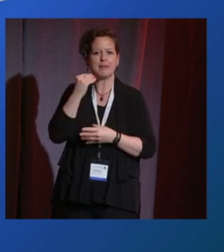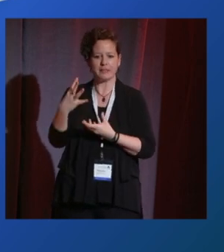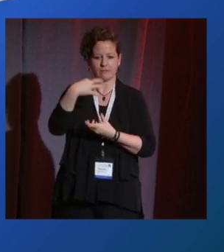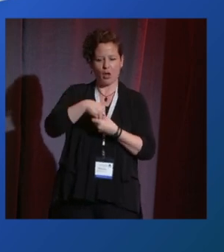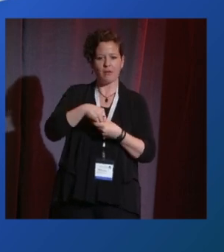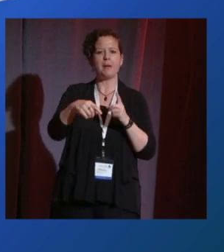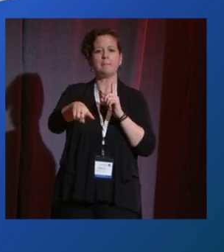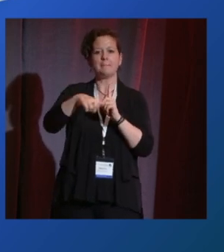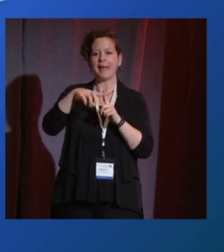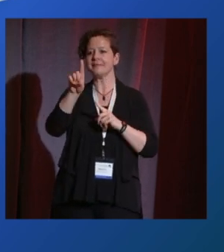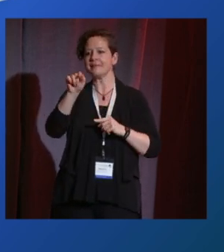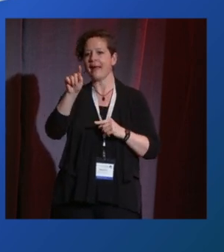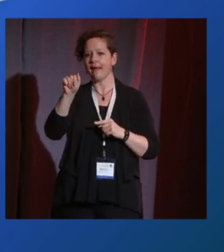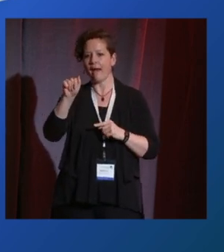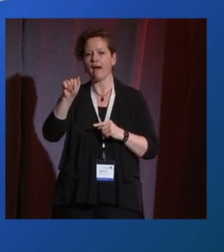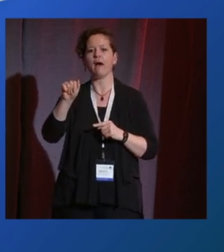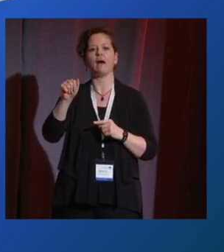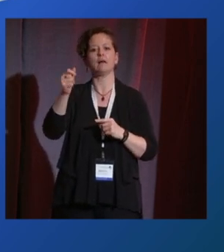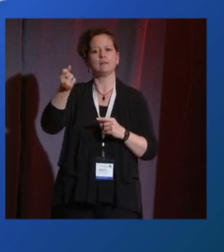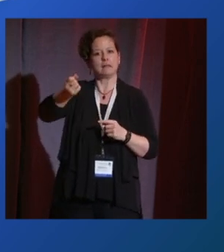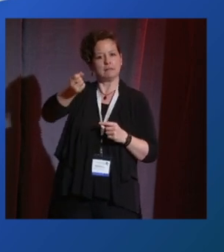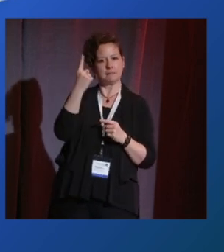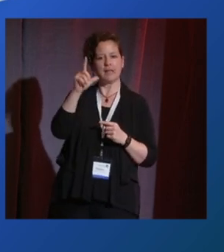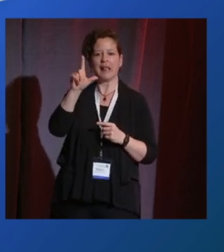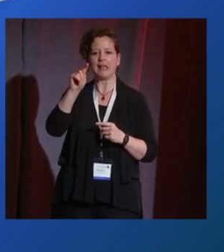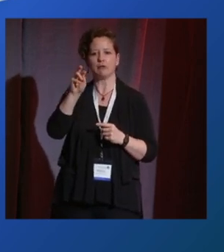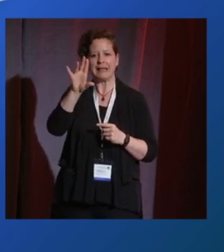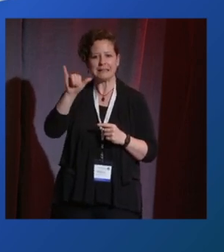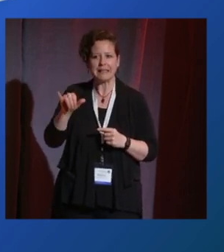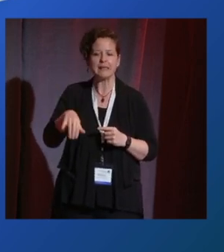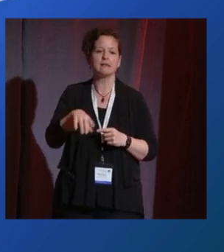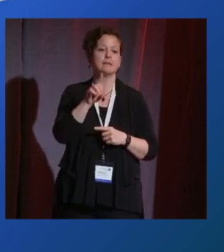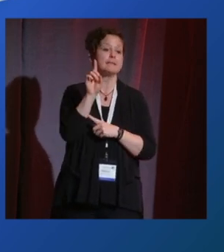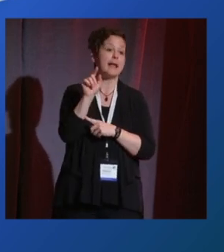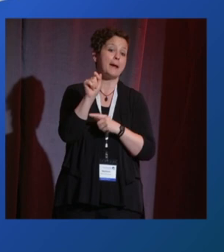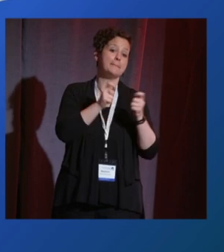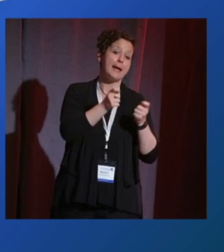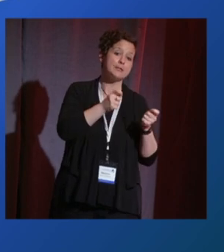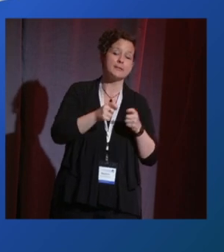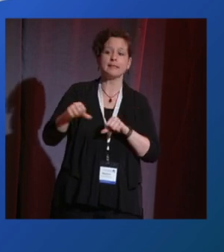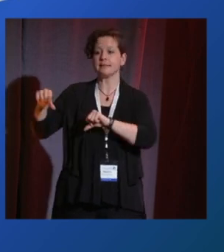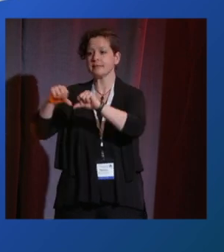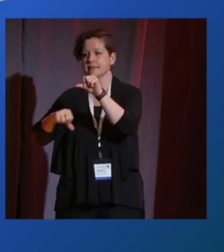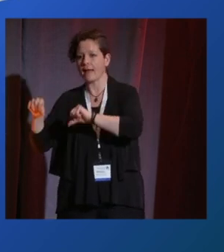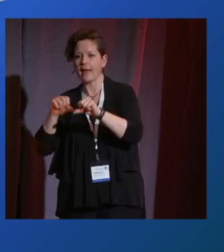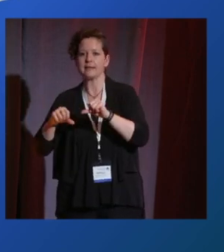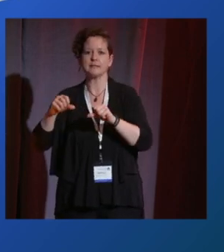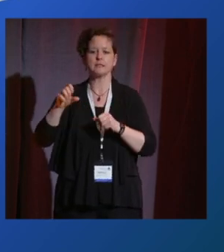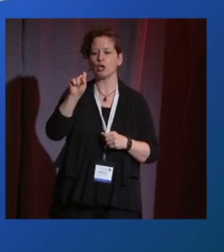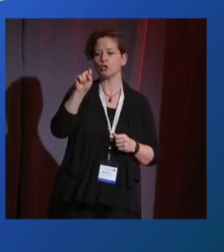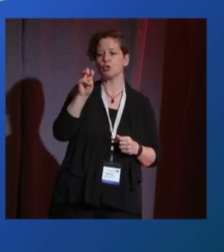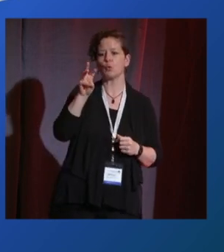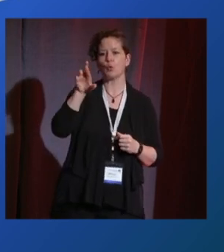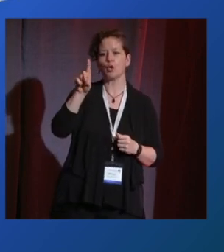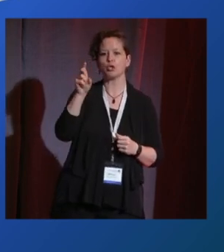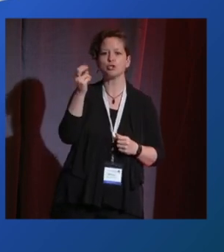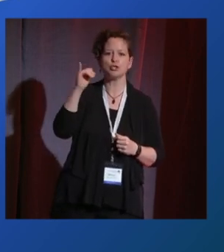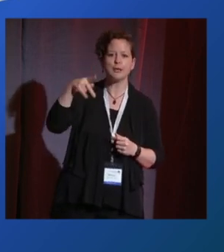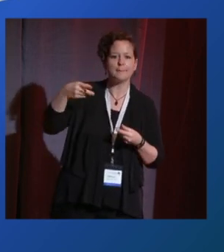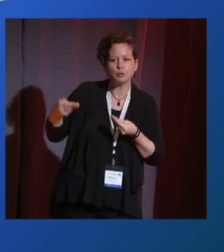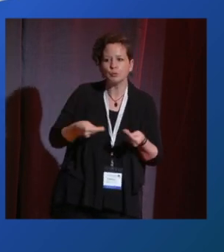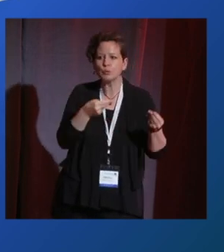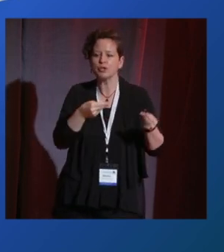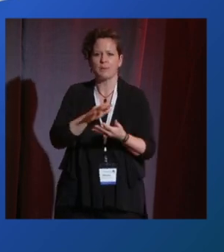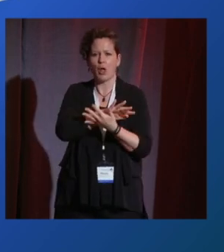literacy level of experience data management science uh stewardship Etc is really a sweet